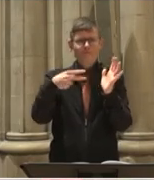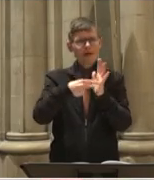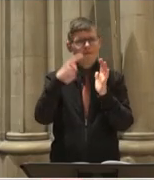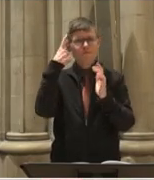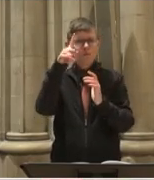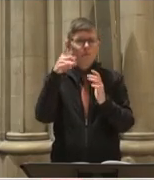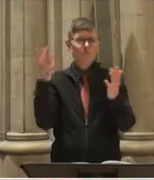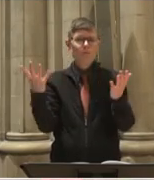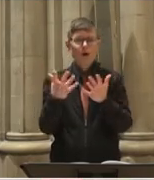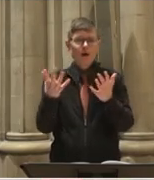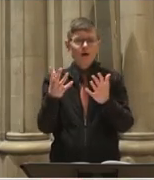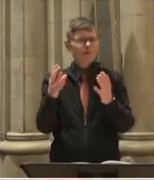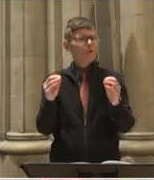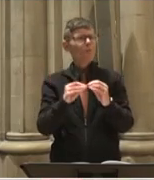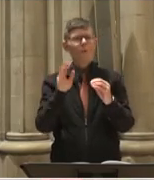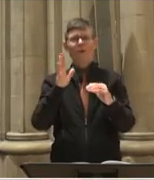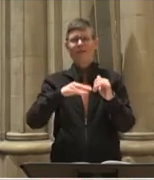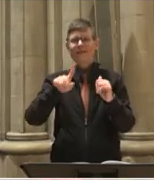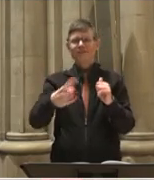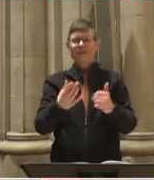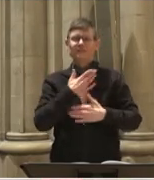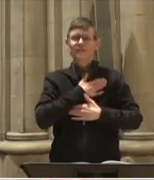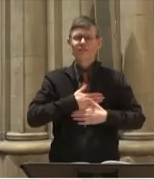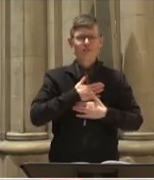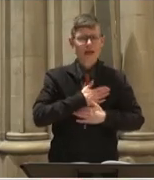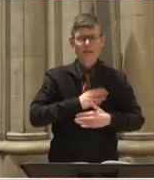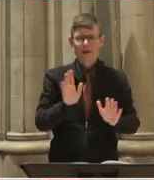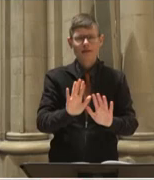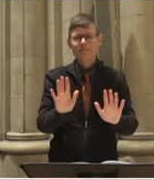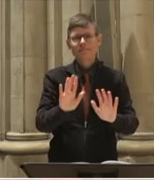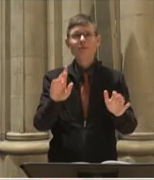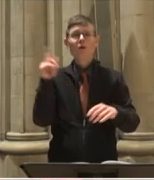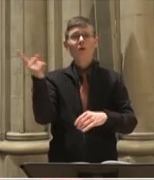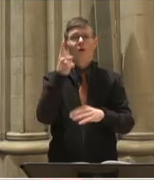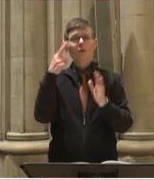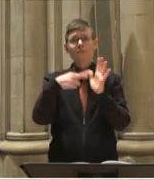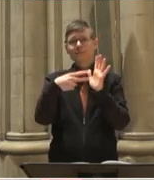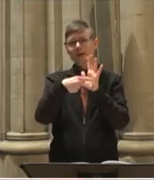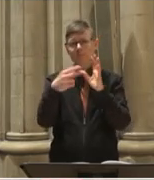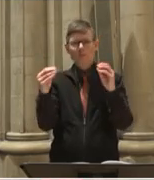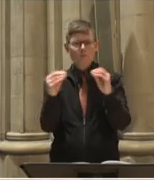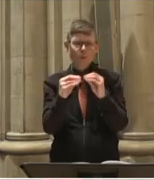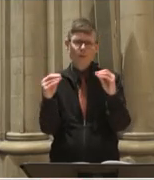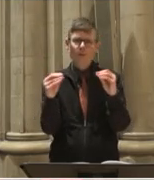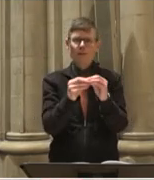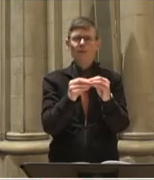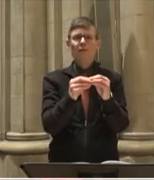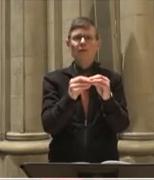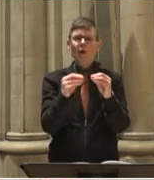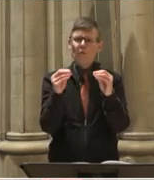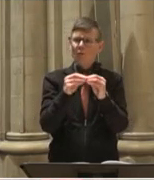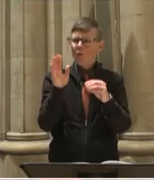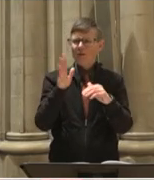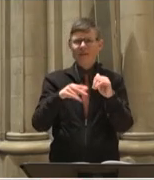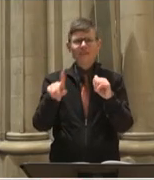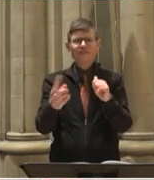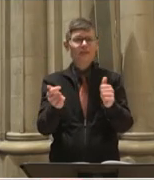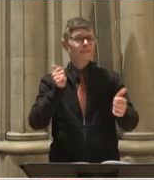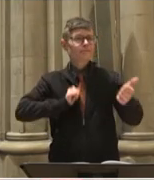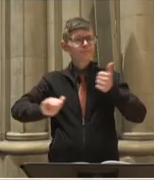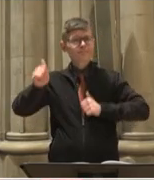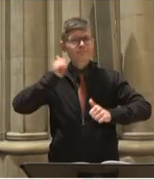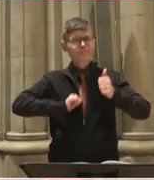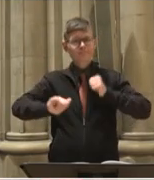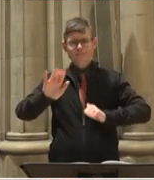about more than entertainment. It was always meant to be about more than performance.